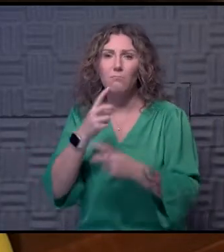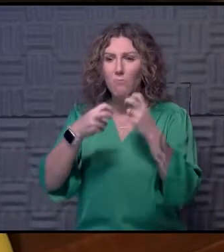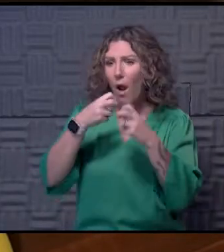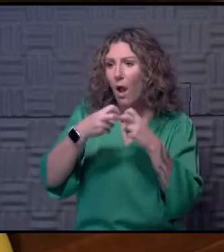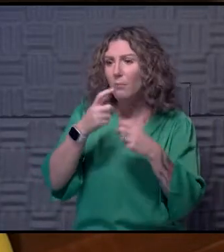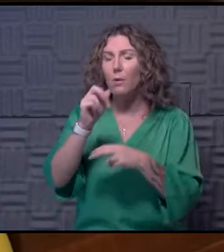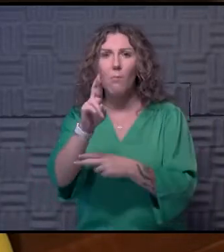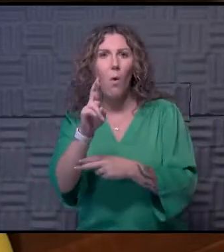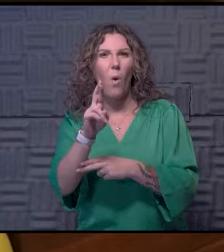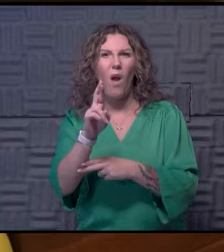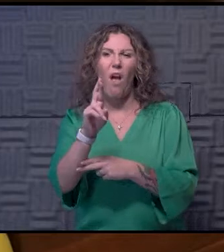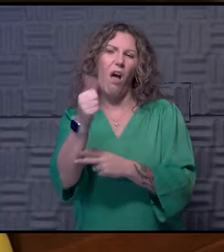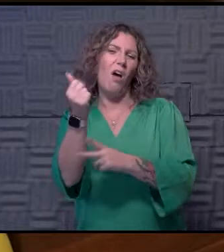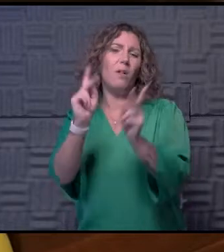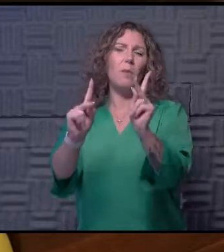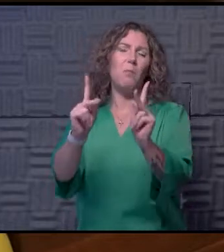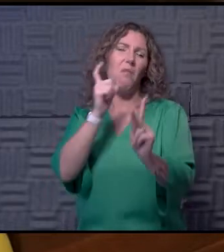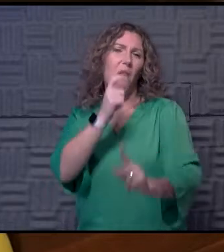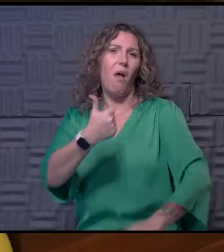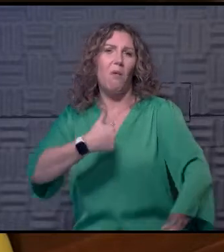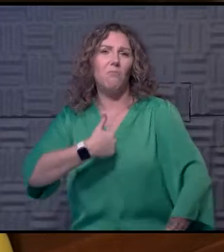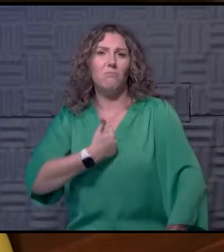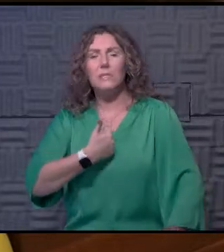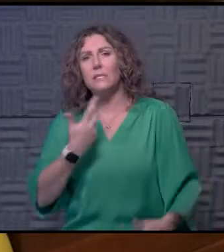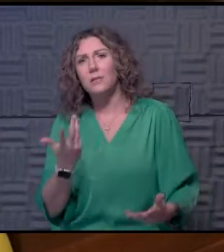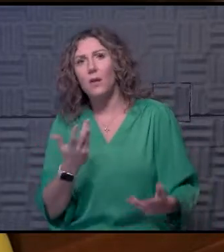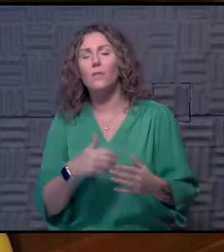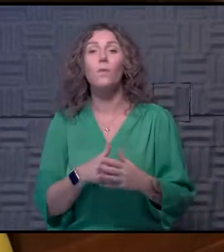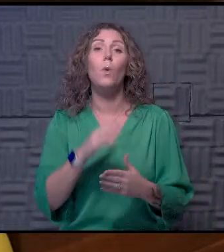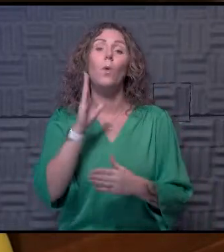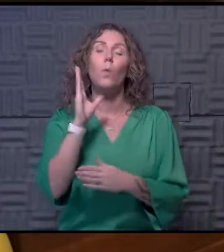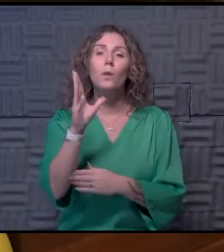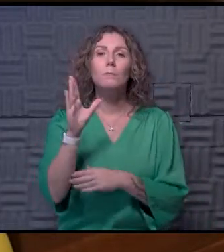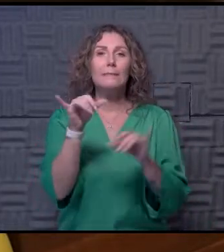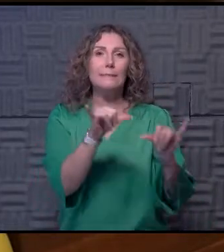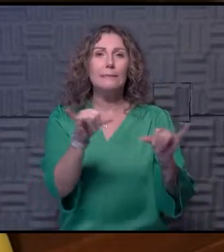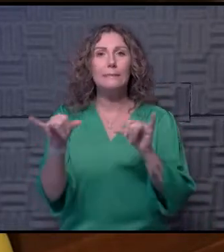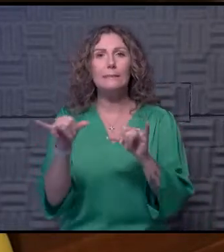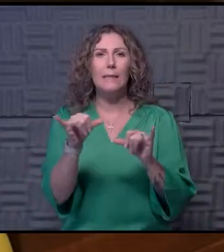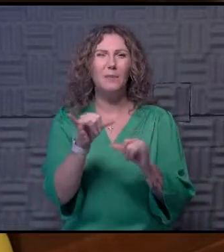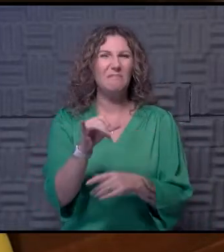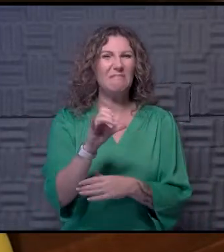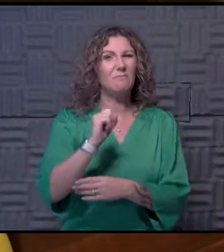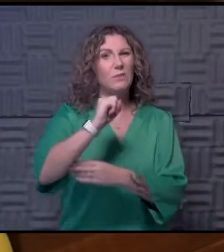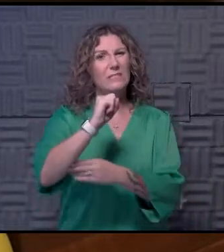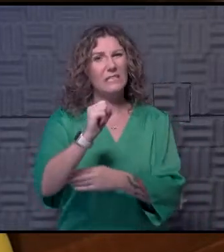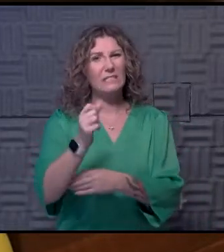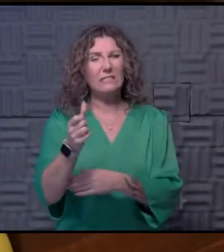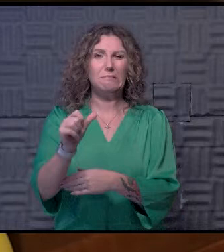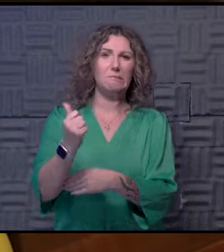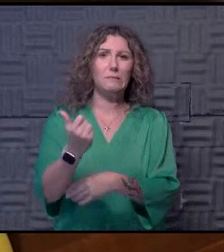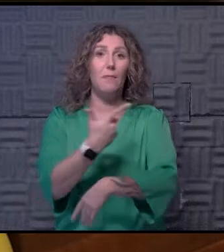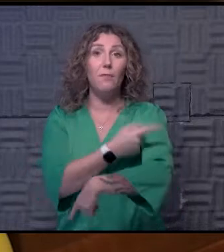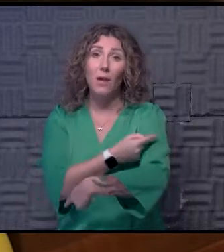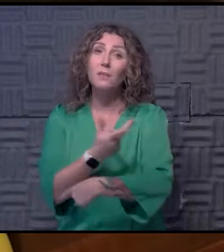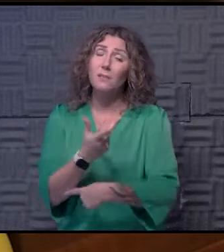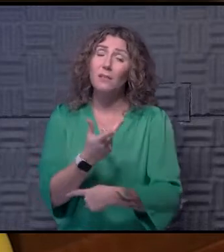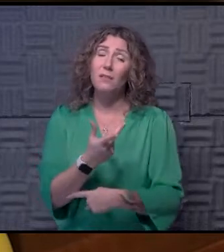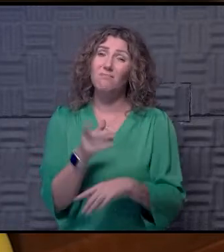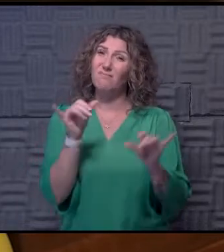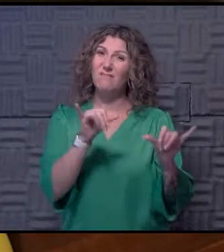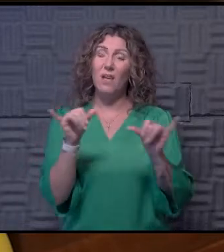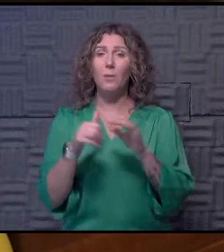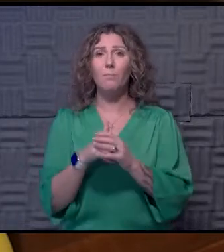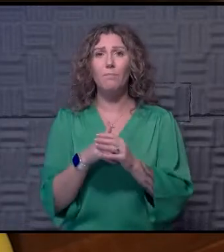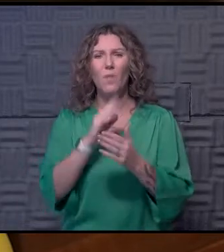happening to somebody else but not to them, are going to be reluctant to take a vaccine. And all of